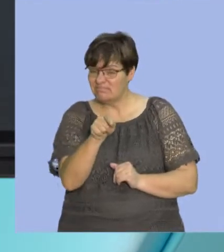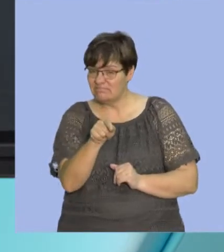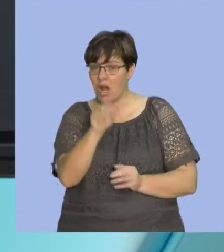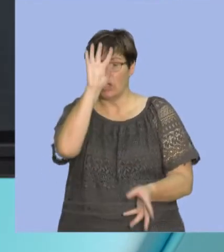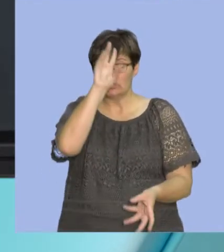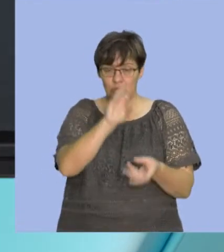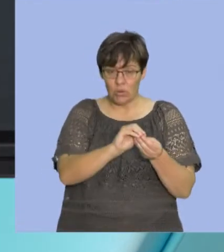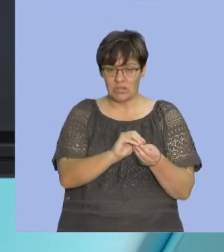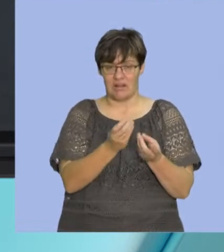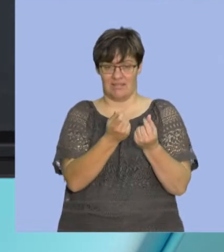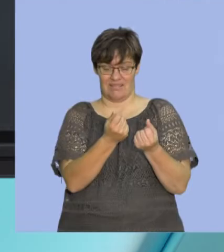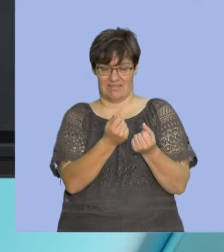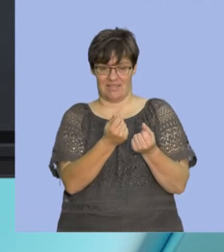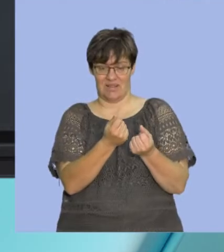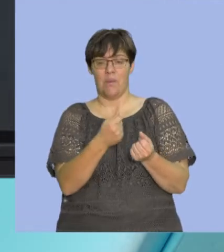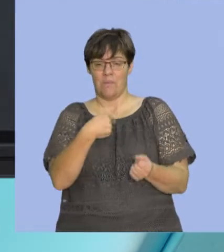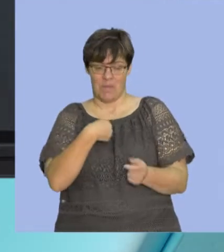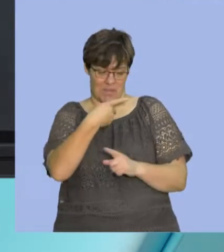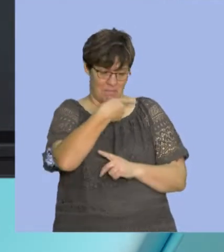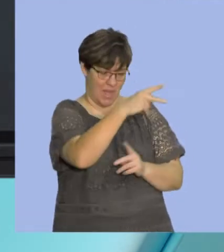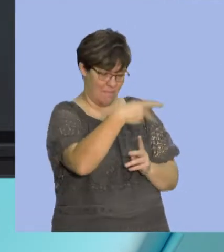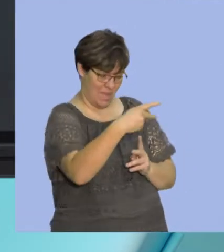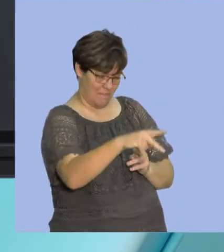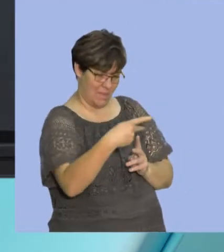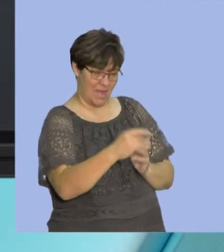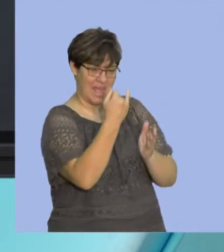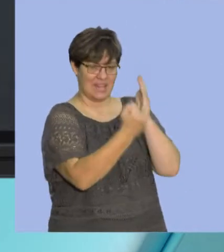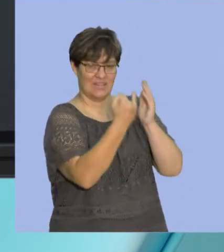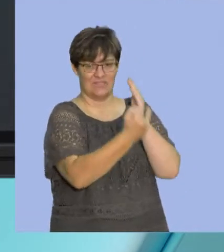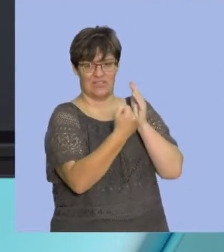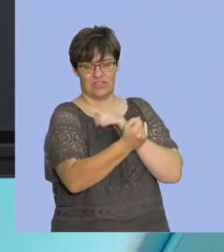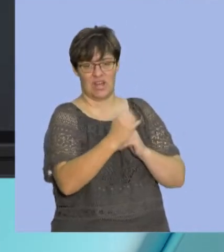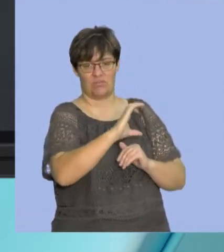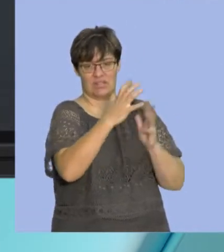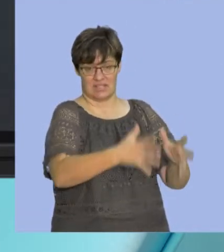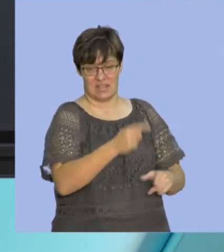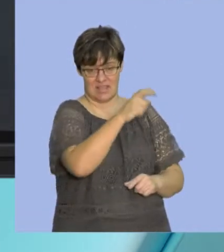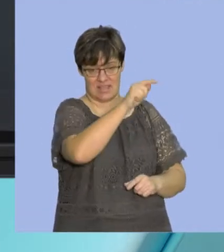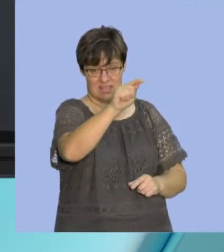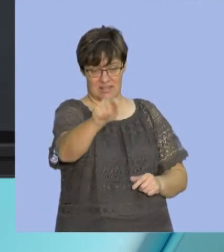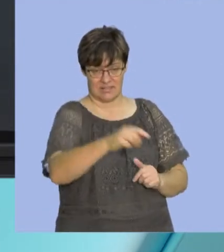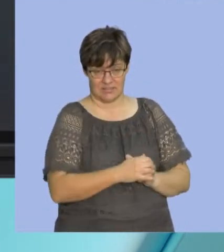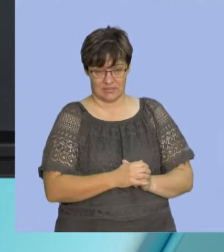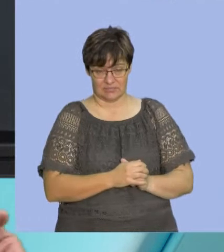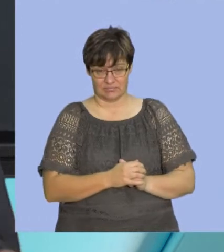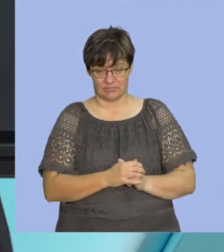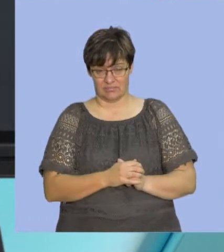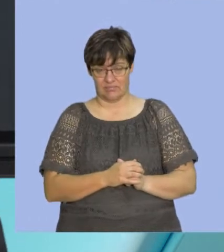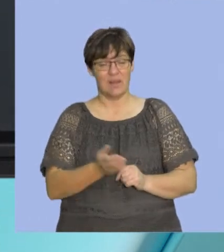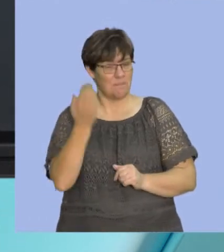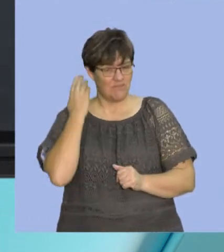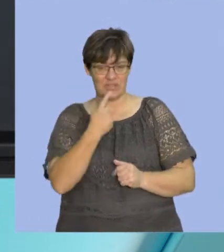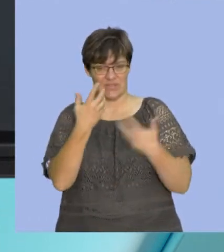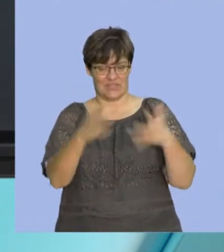total amount owed to all the individual creditors, right? Like I said earlier